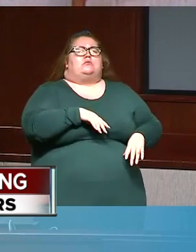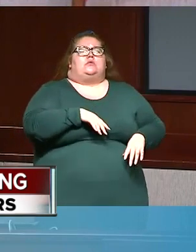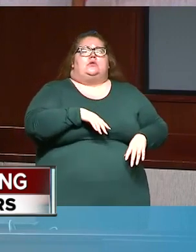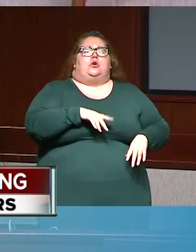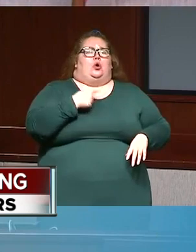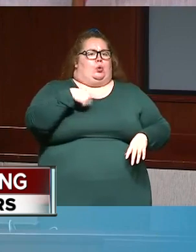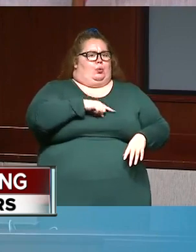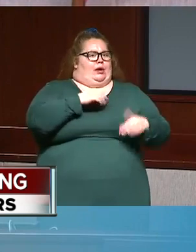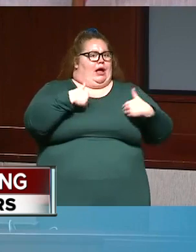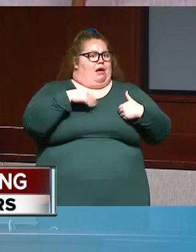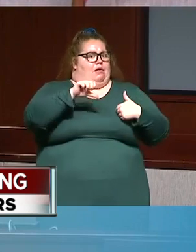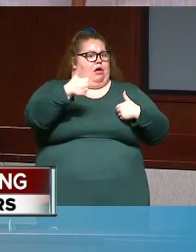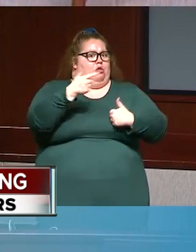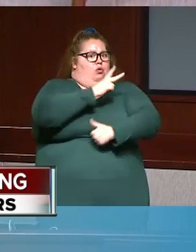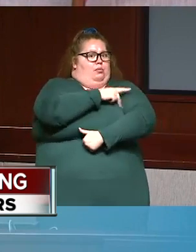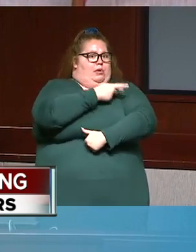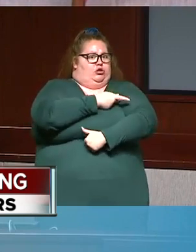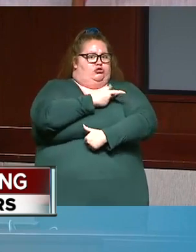Kern County?